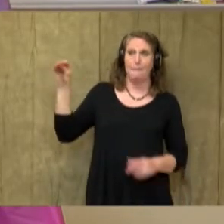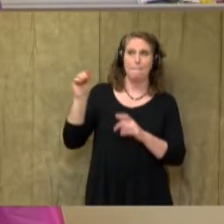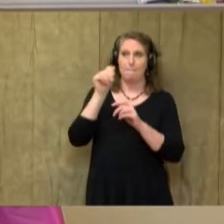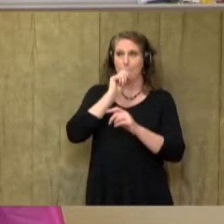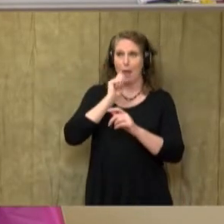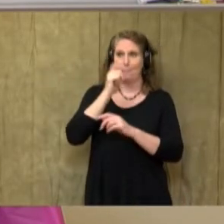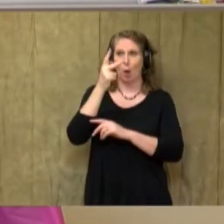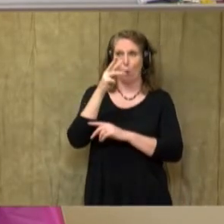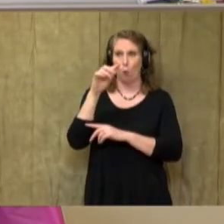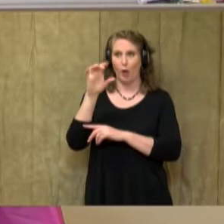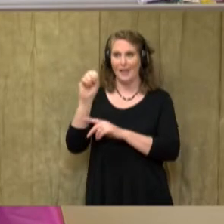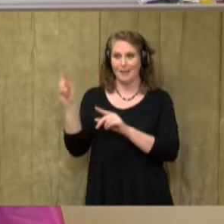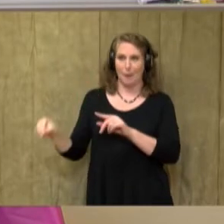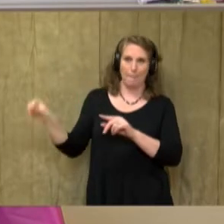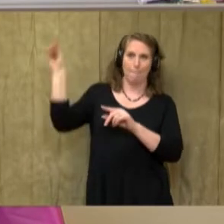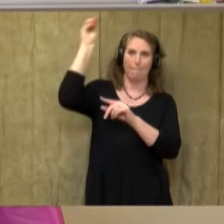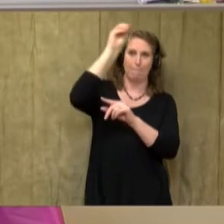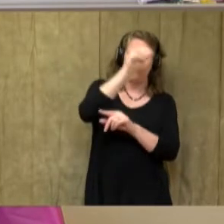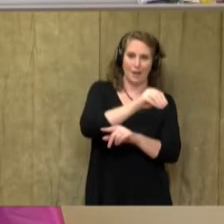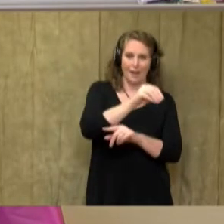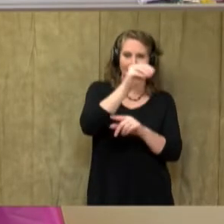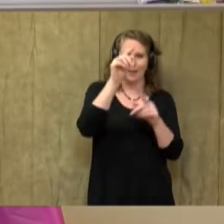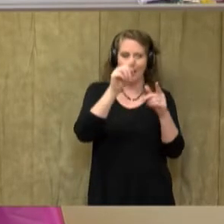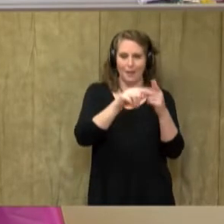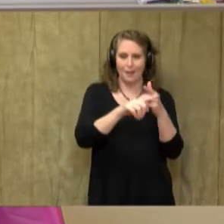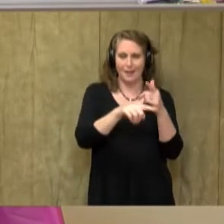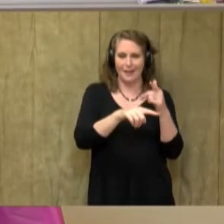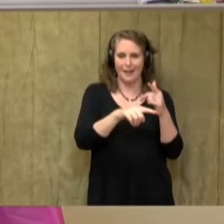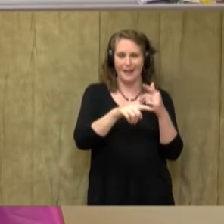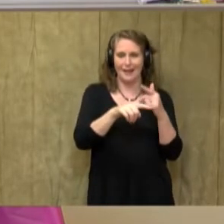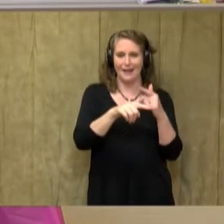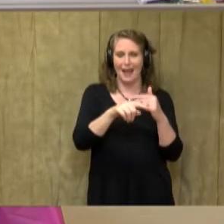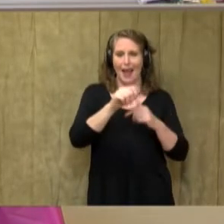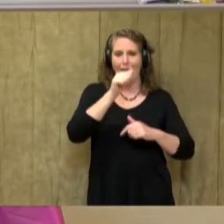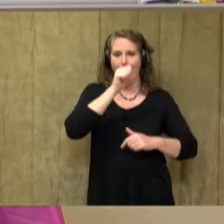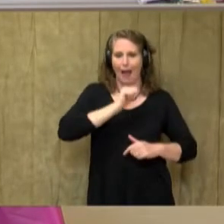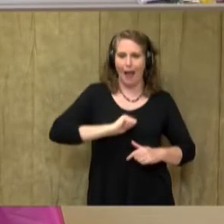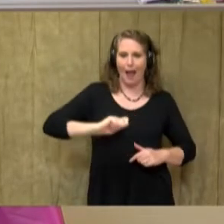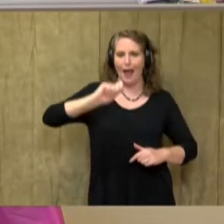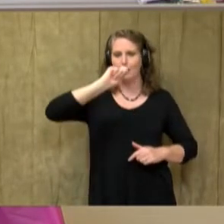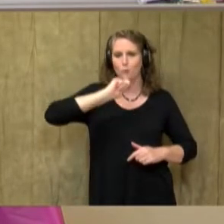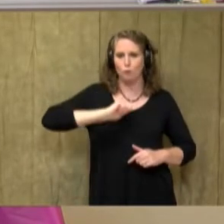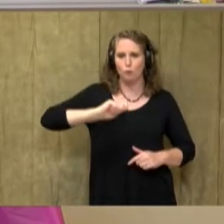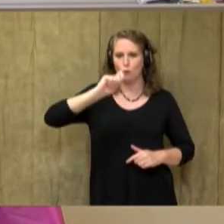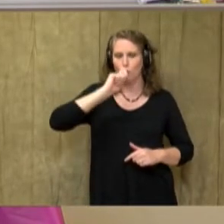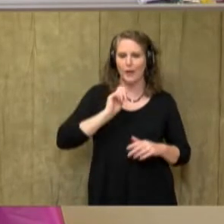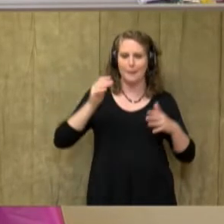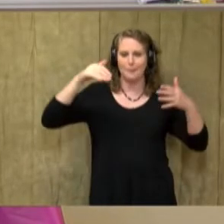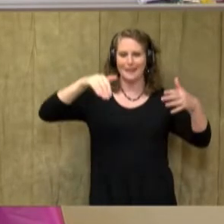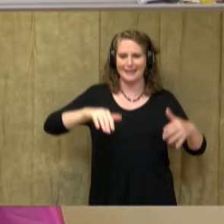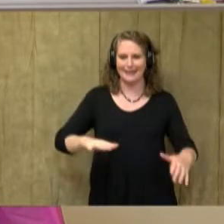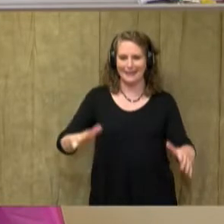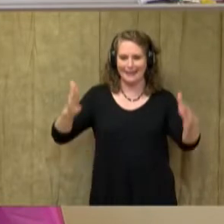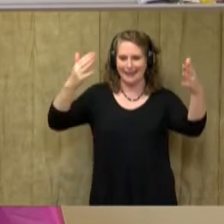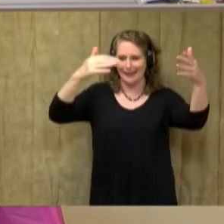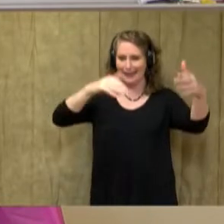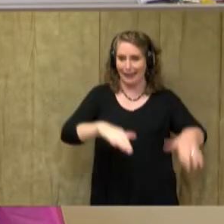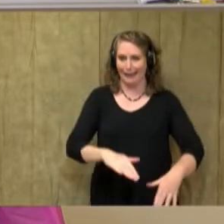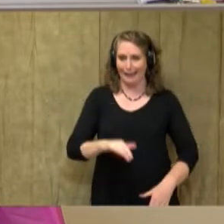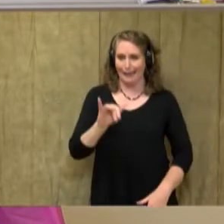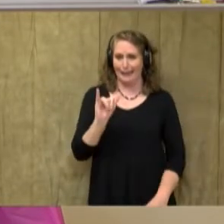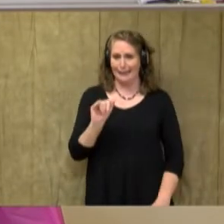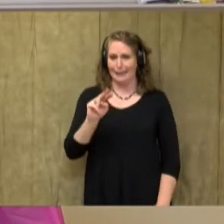Lollipop Woods to the ice cream sea.